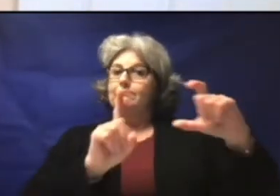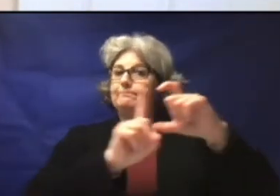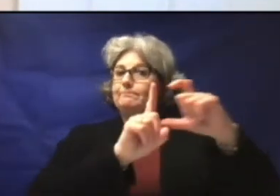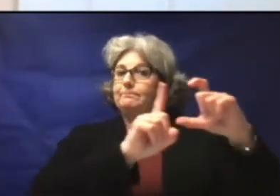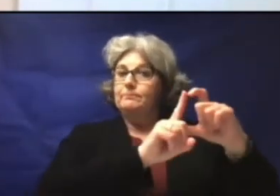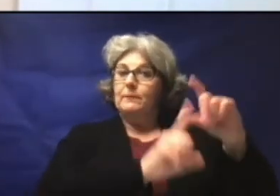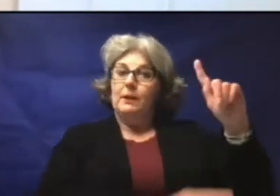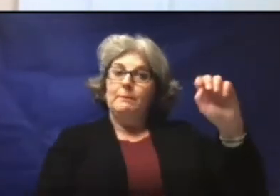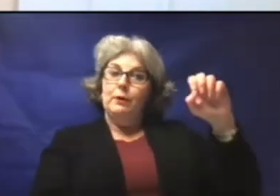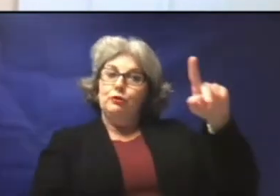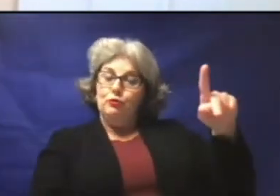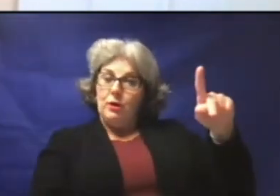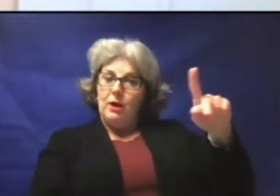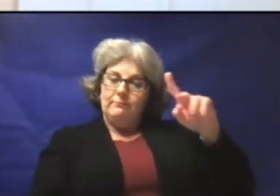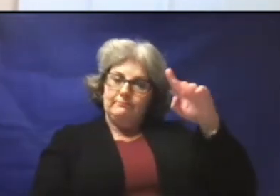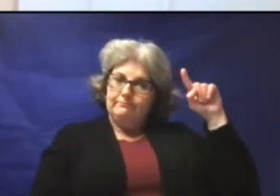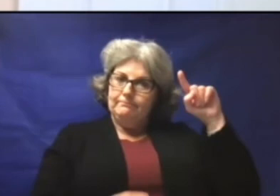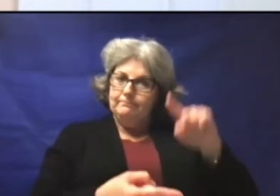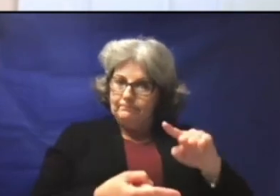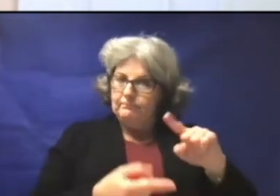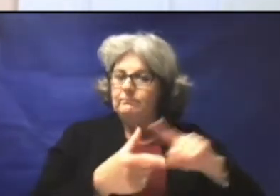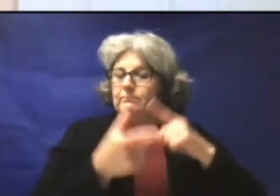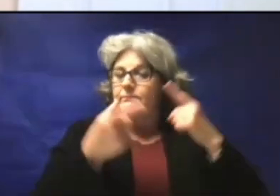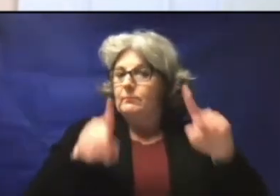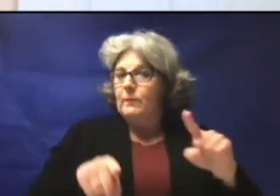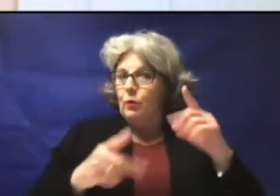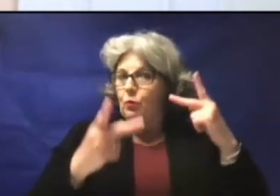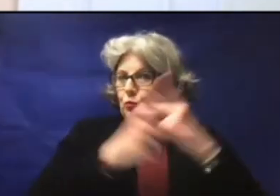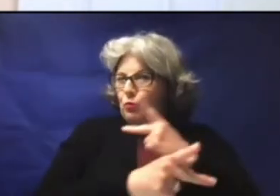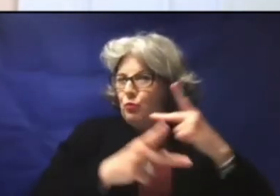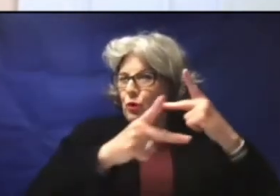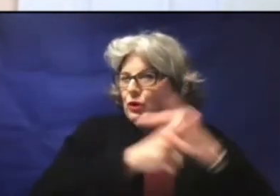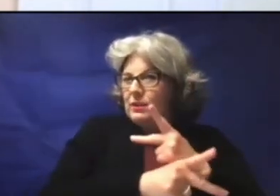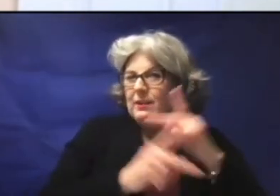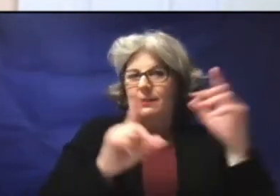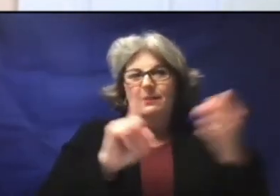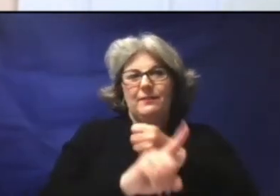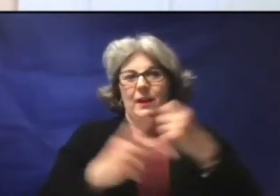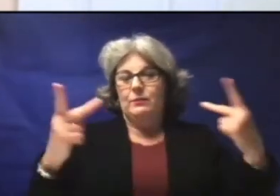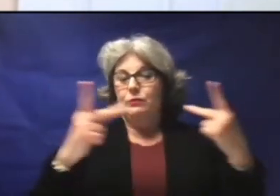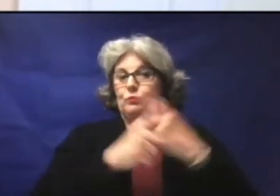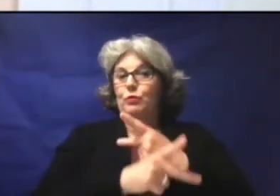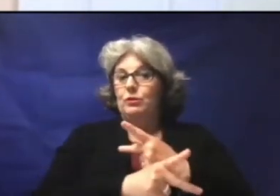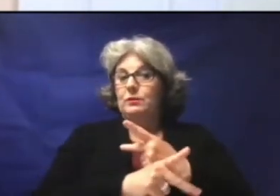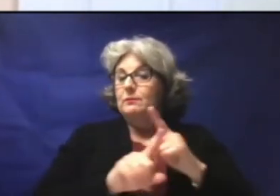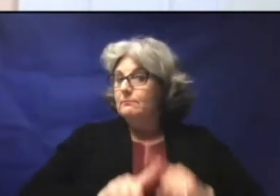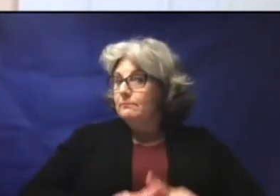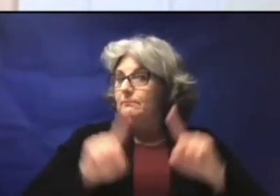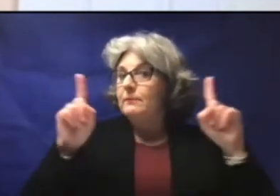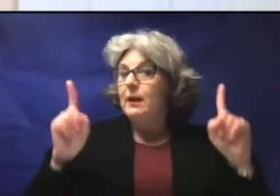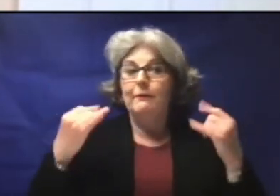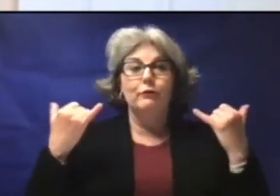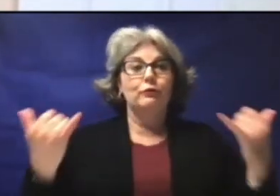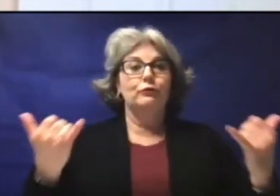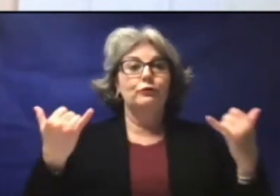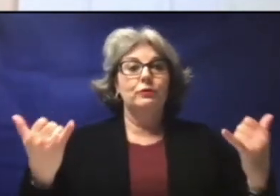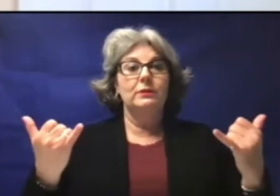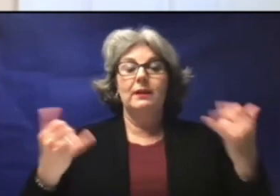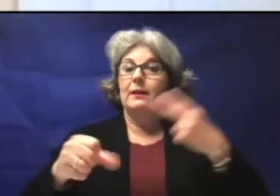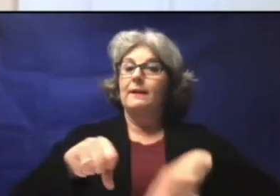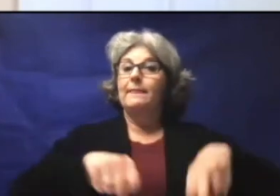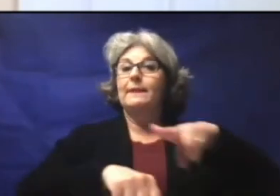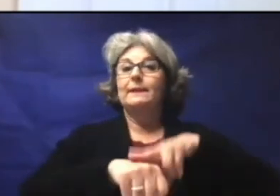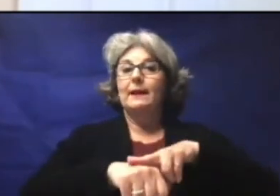Trump doubled down on his racist rhetoric, only worsening the violence. However, today, the nation